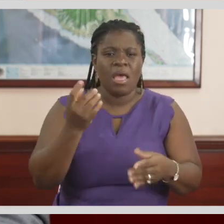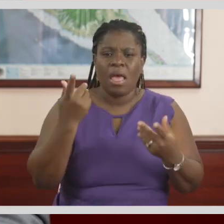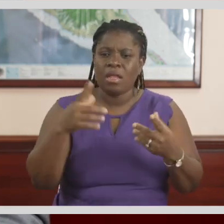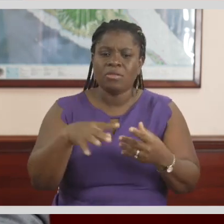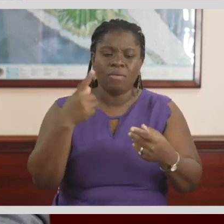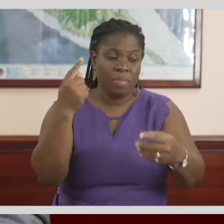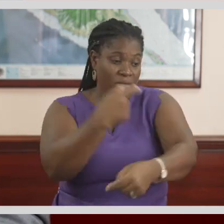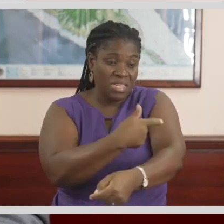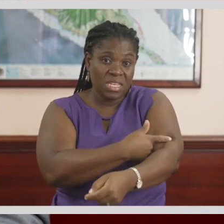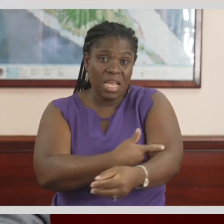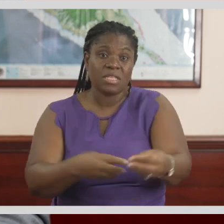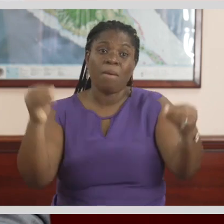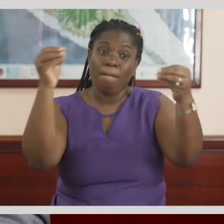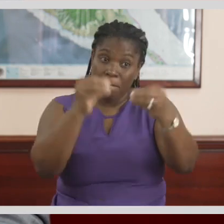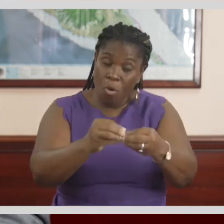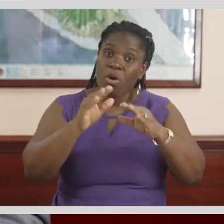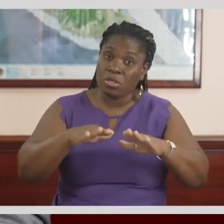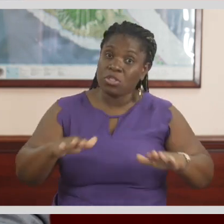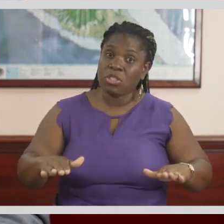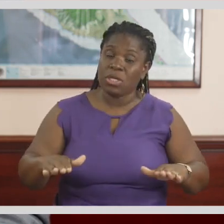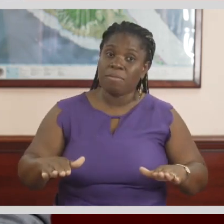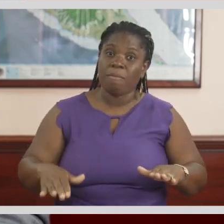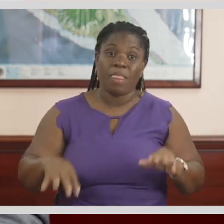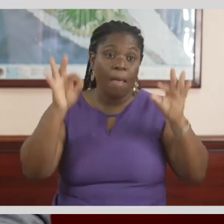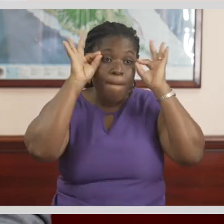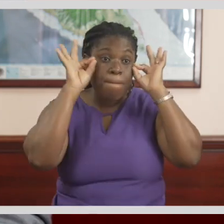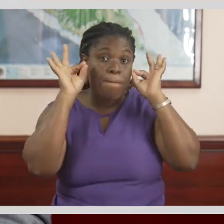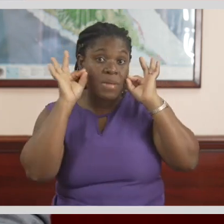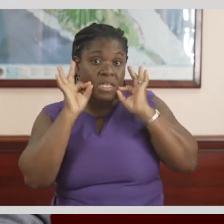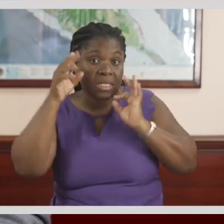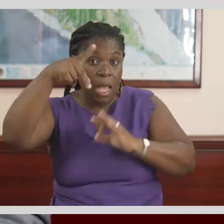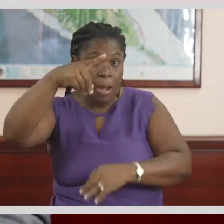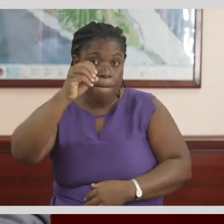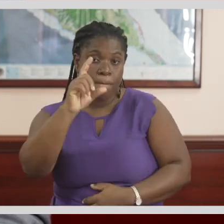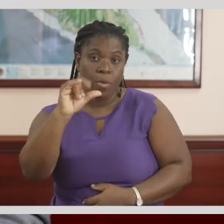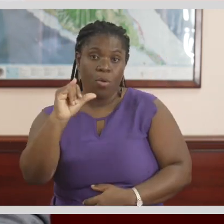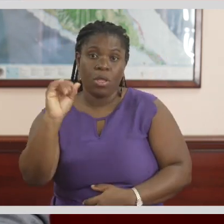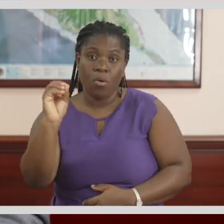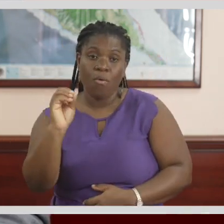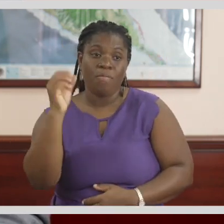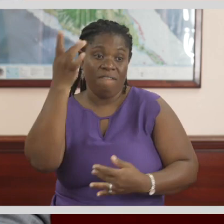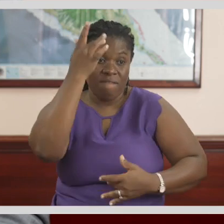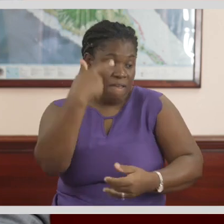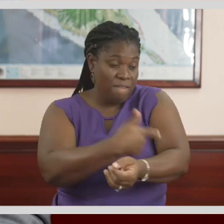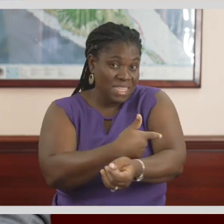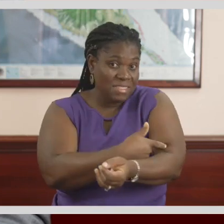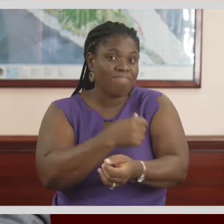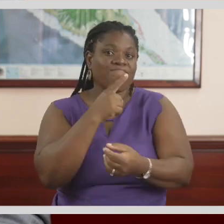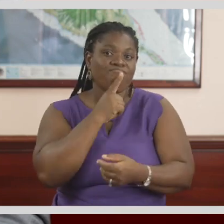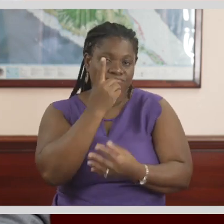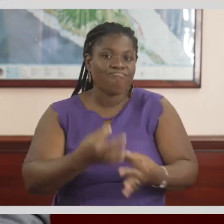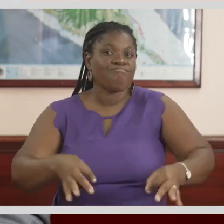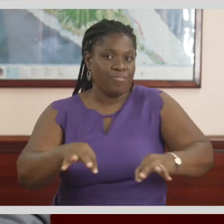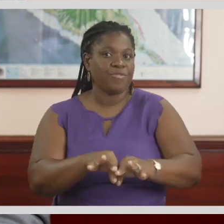to increase the coverage rate to 95% and above. The measles and polio vaccines are essential for